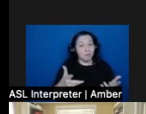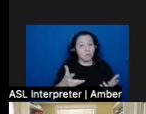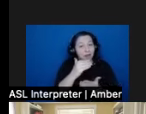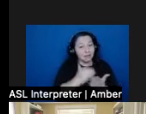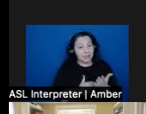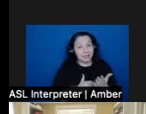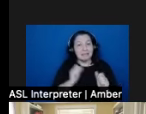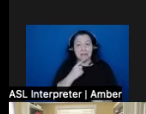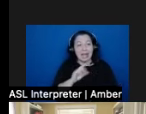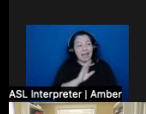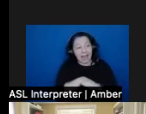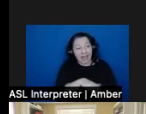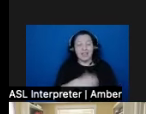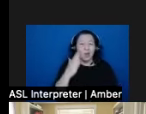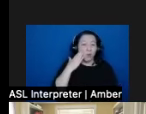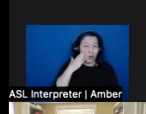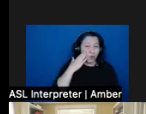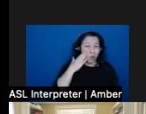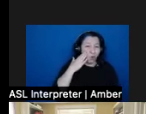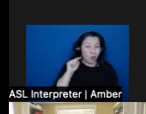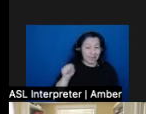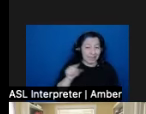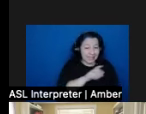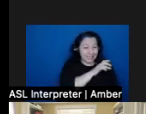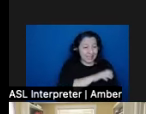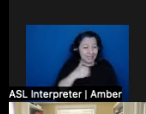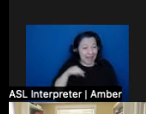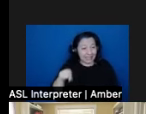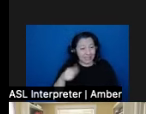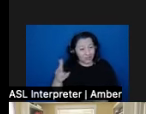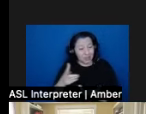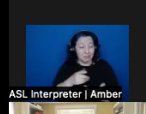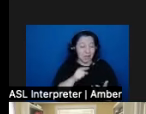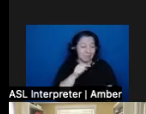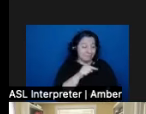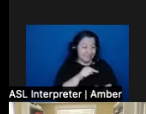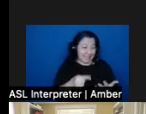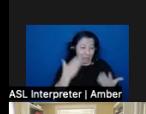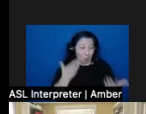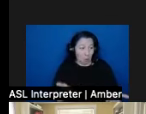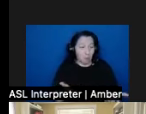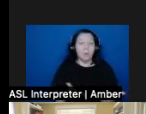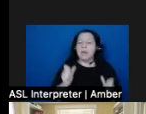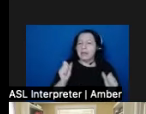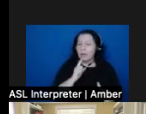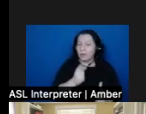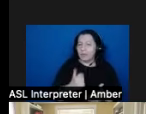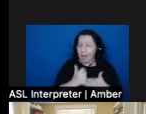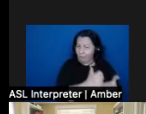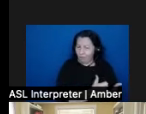say, okay, we know that this clinic does this, but I'm not sure about these. Like, it can be so helpful to